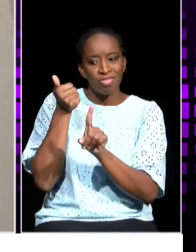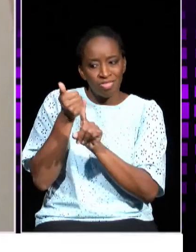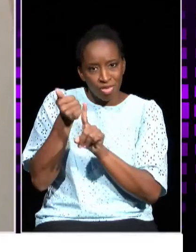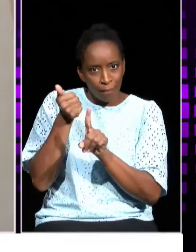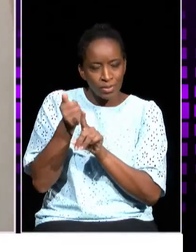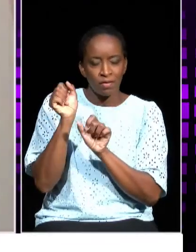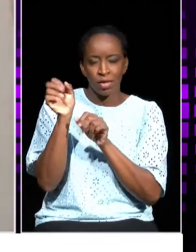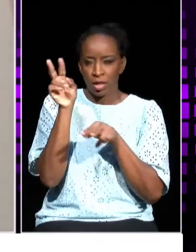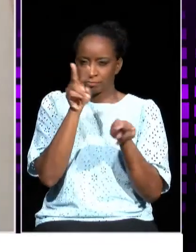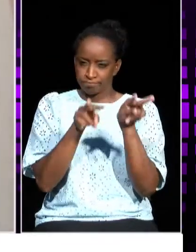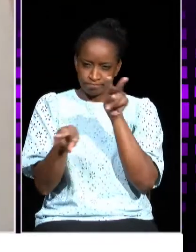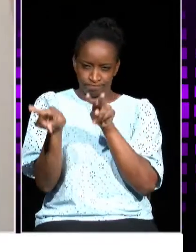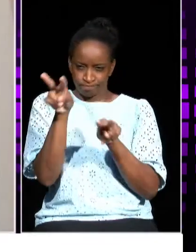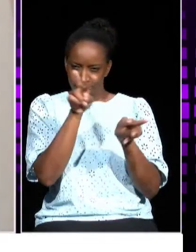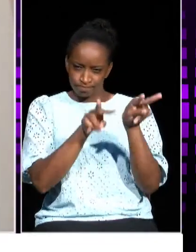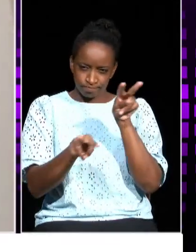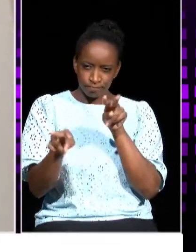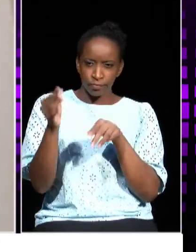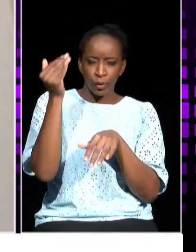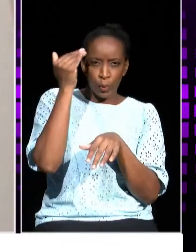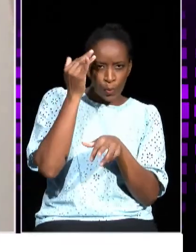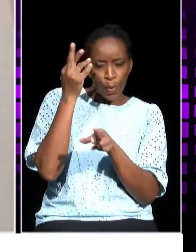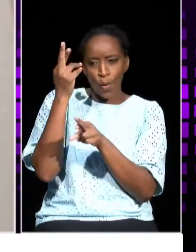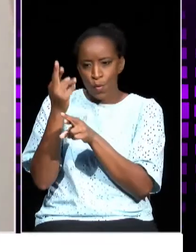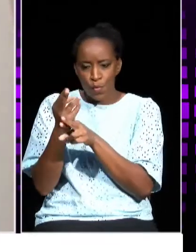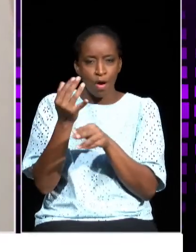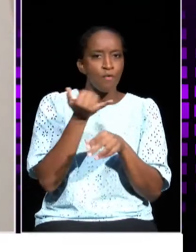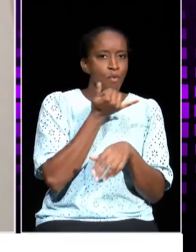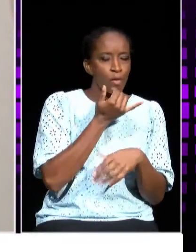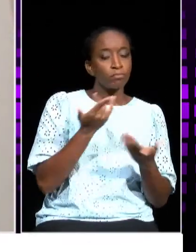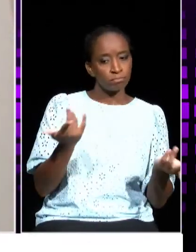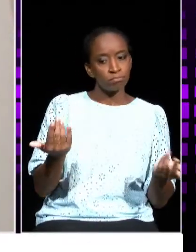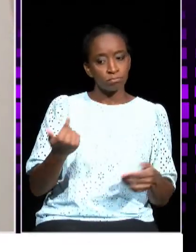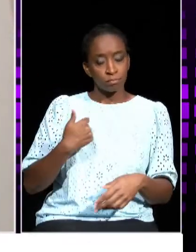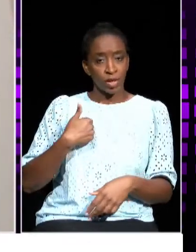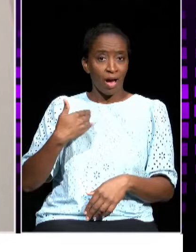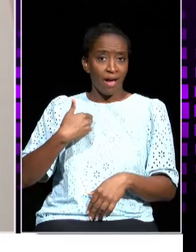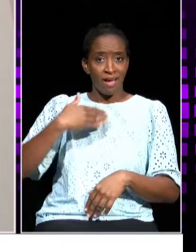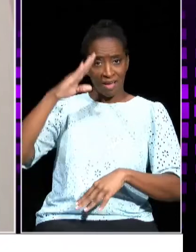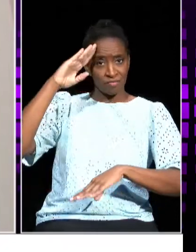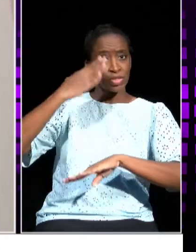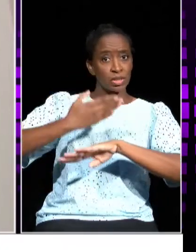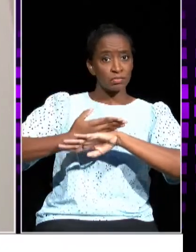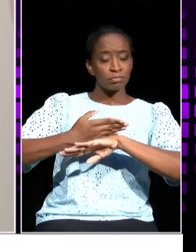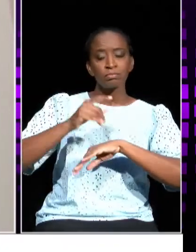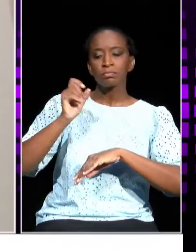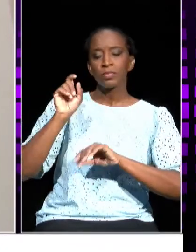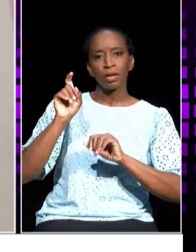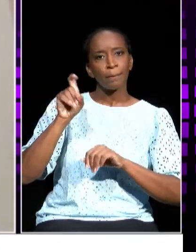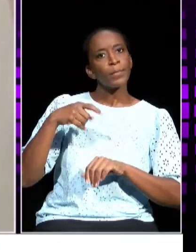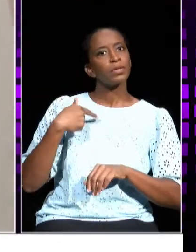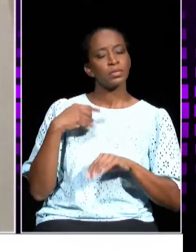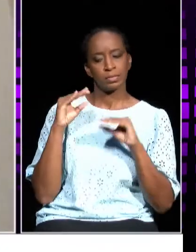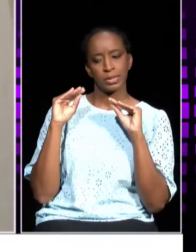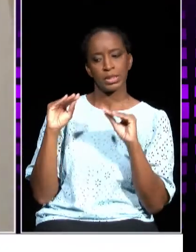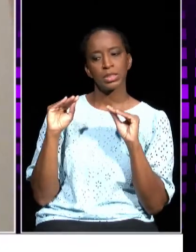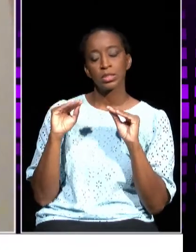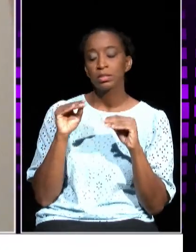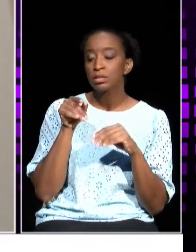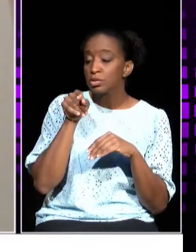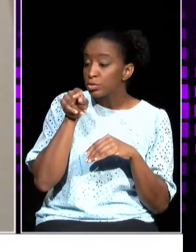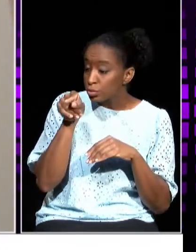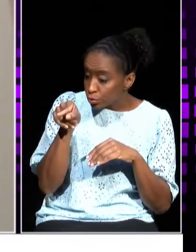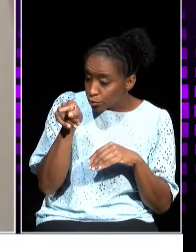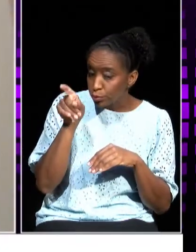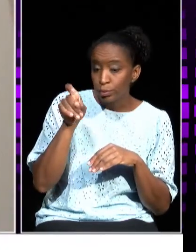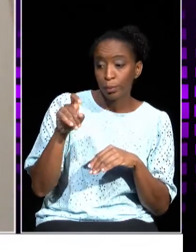to teach my son that he has to make choices, and I have to teach him how to make proper choices or the